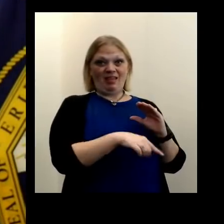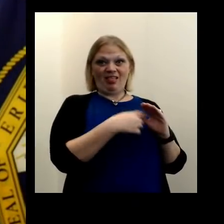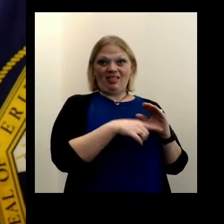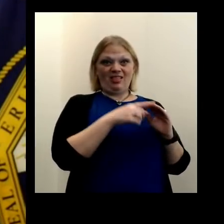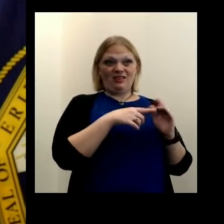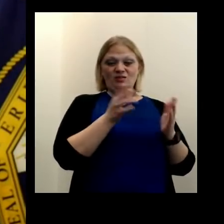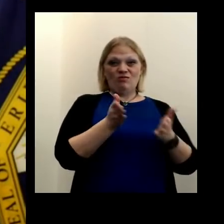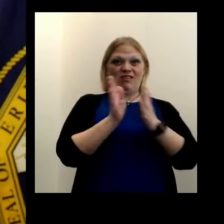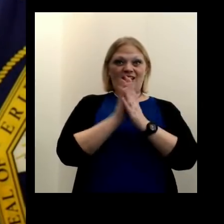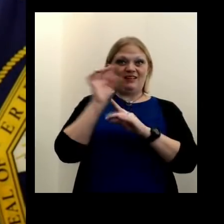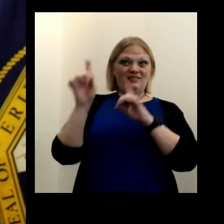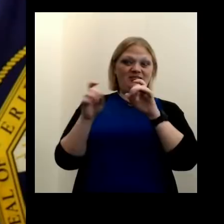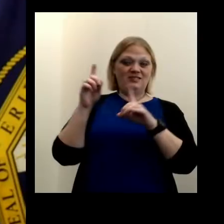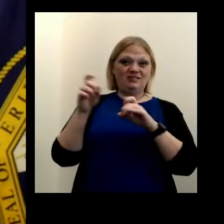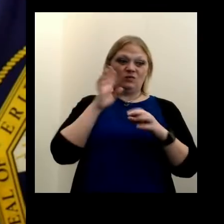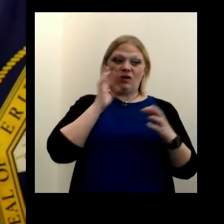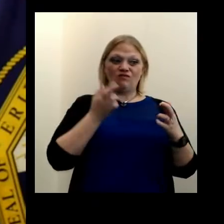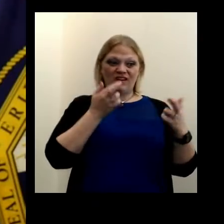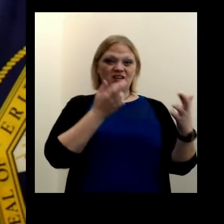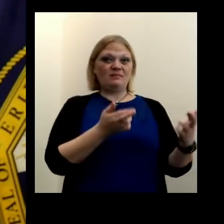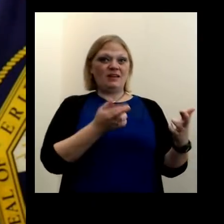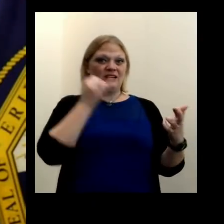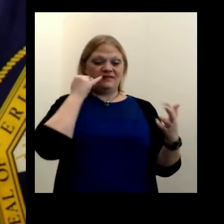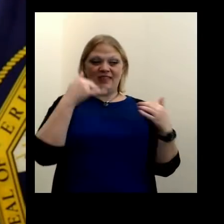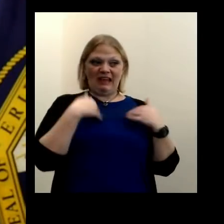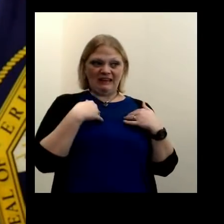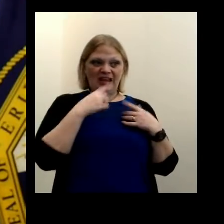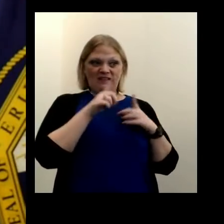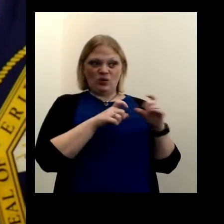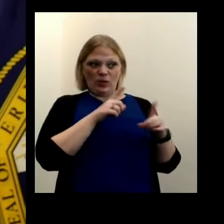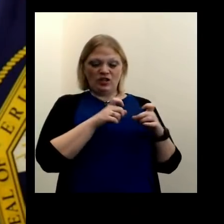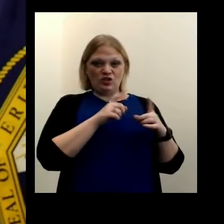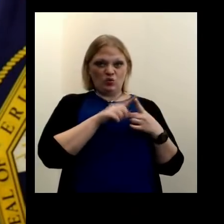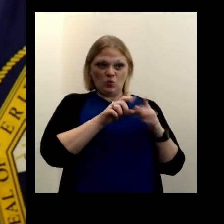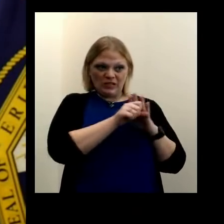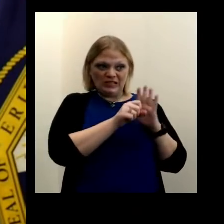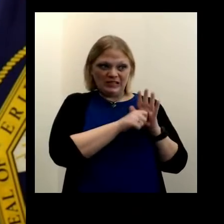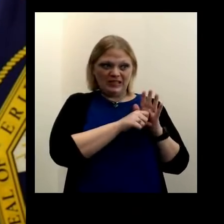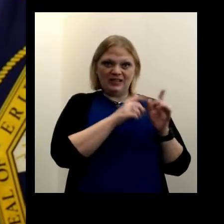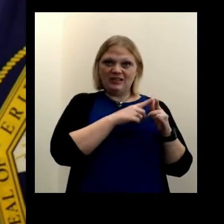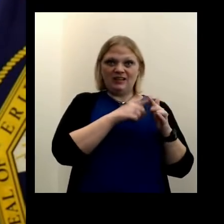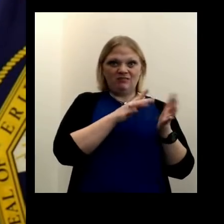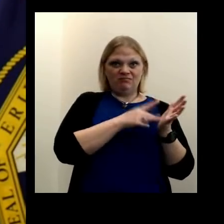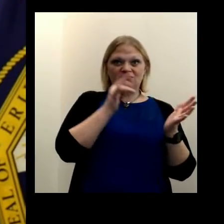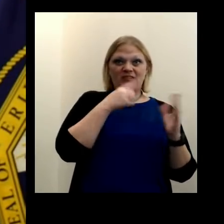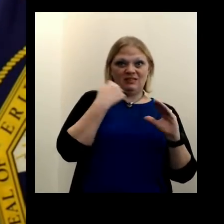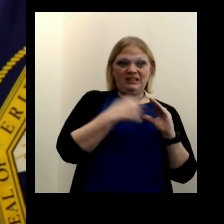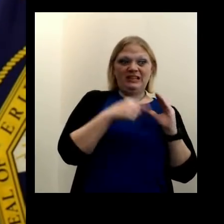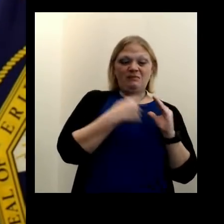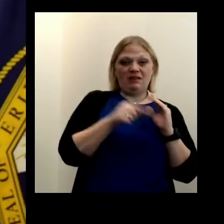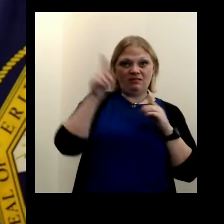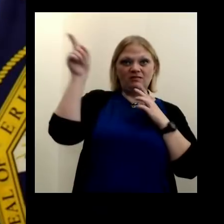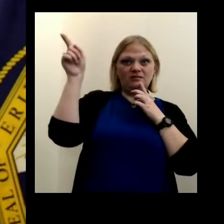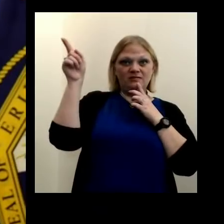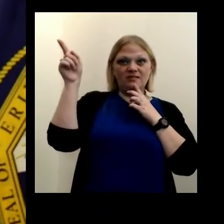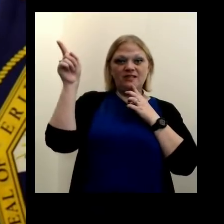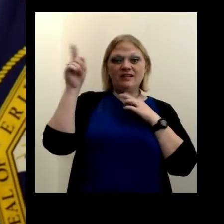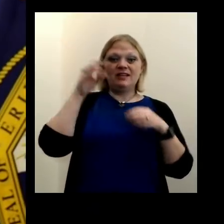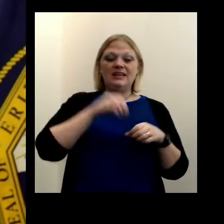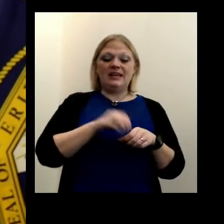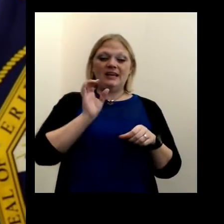of questions of. So, I would recommend that if they have those questions from the state, they take advantage of that email address. I mean, in